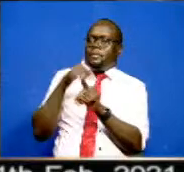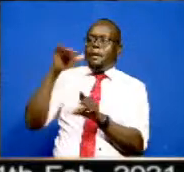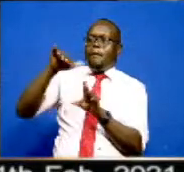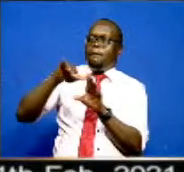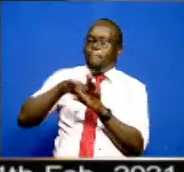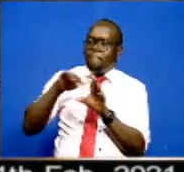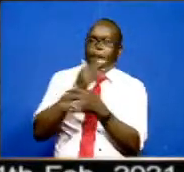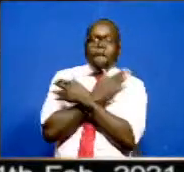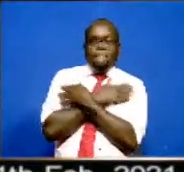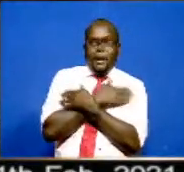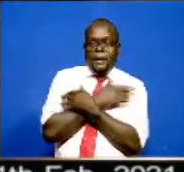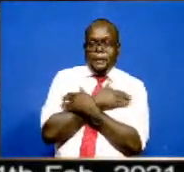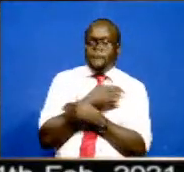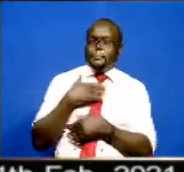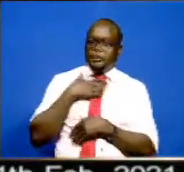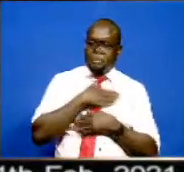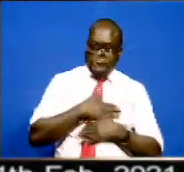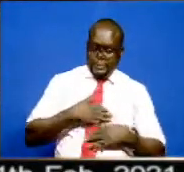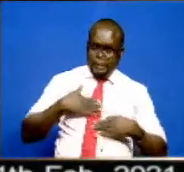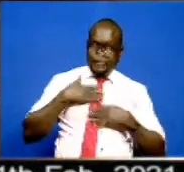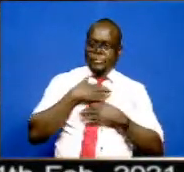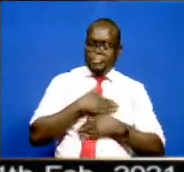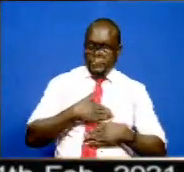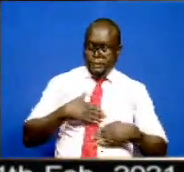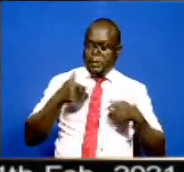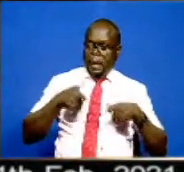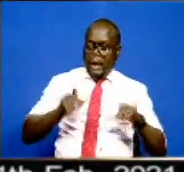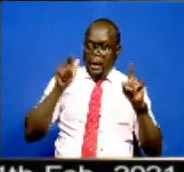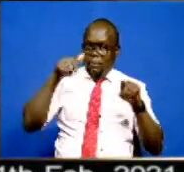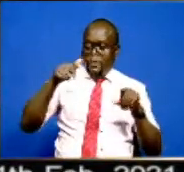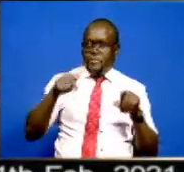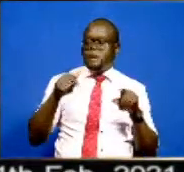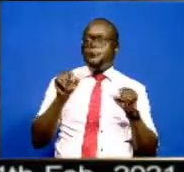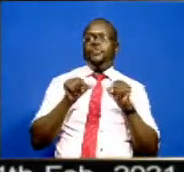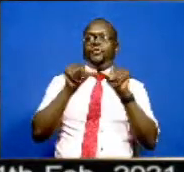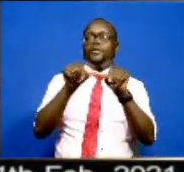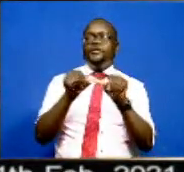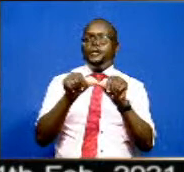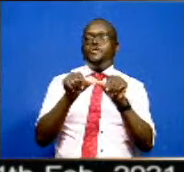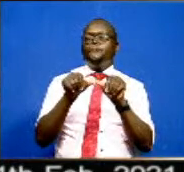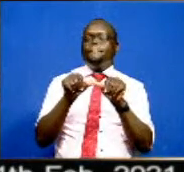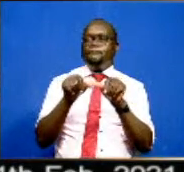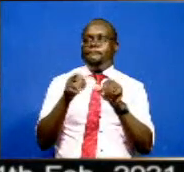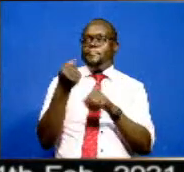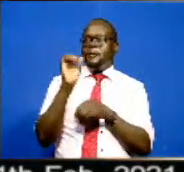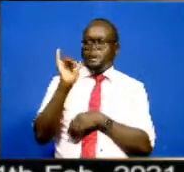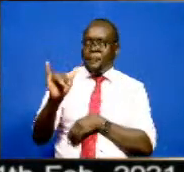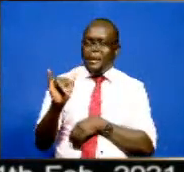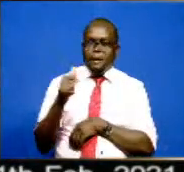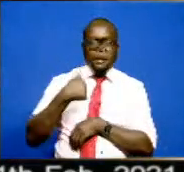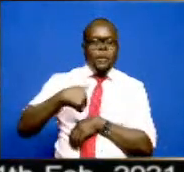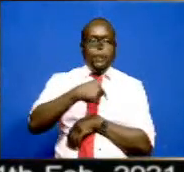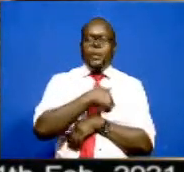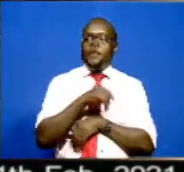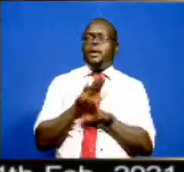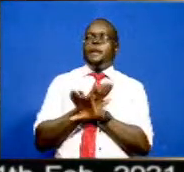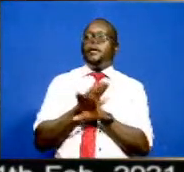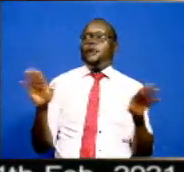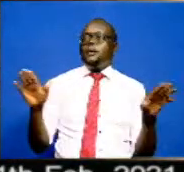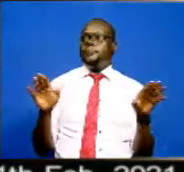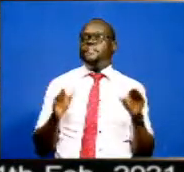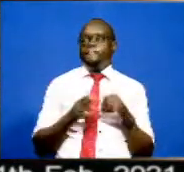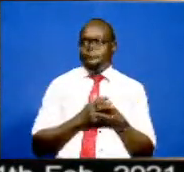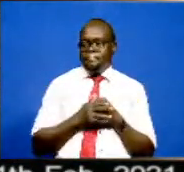whip that please just allow this to go on, proceed, so that we don't appear